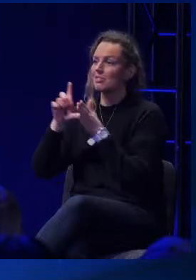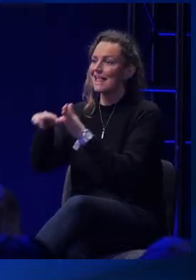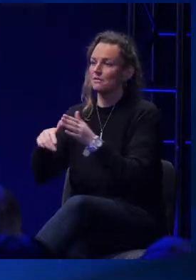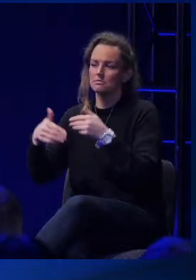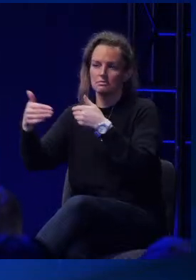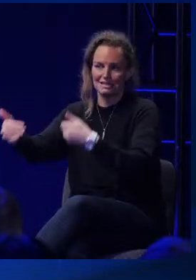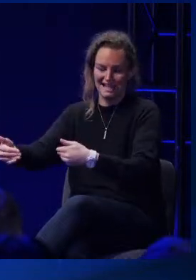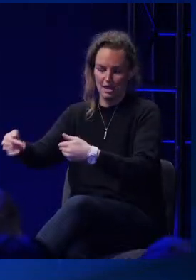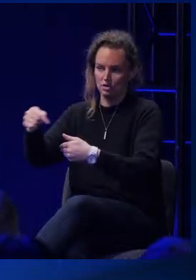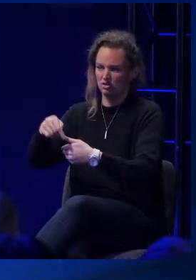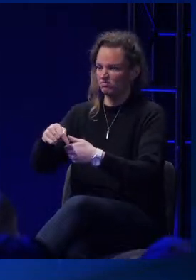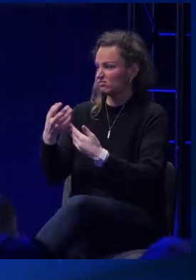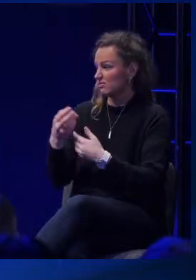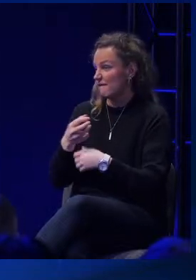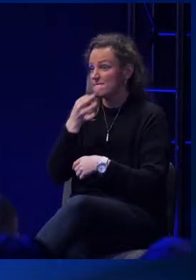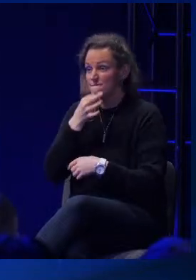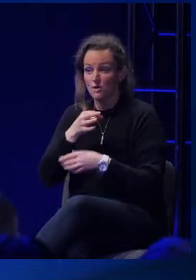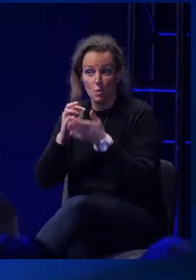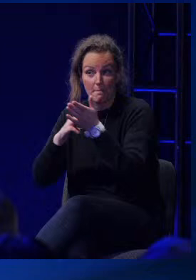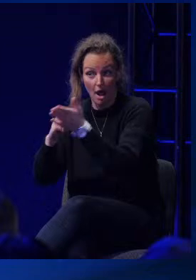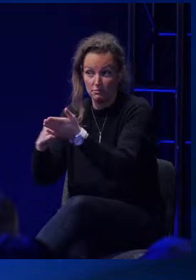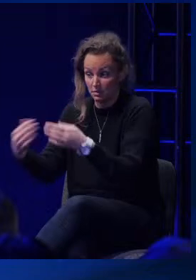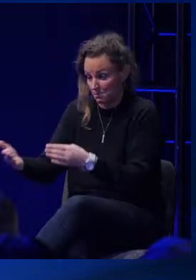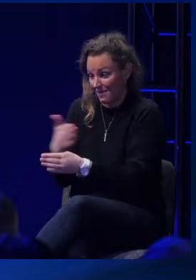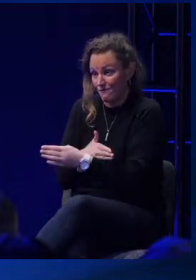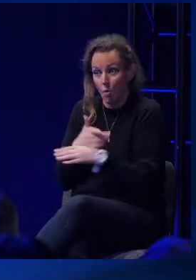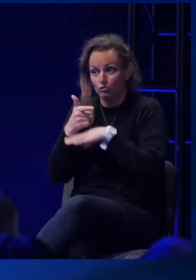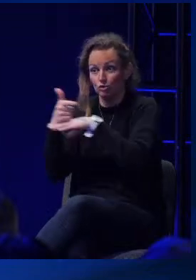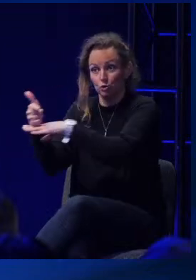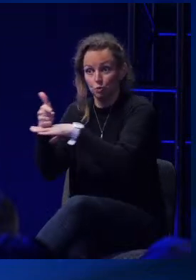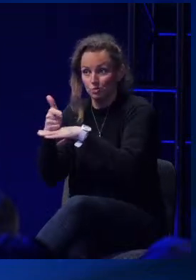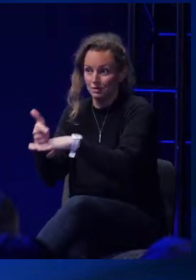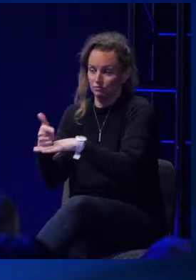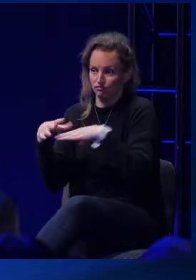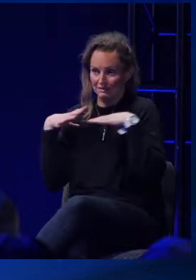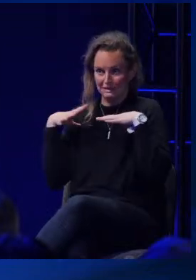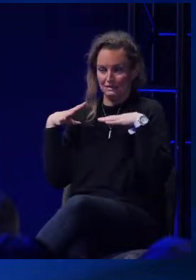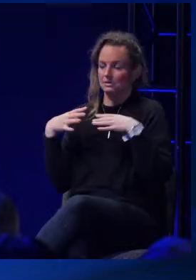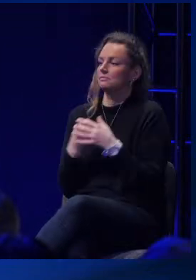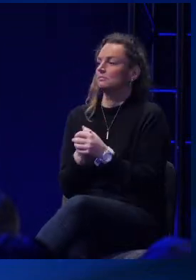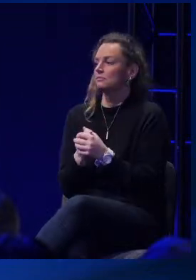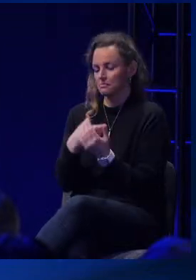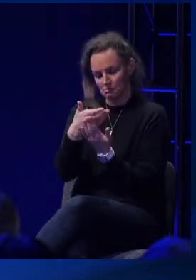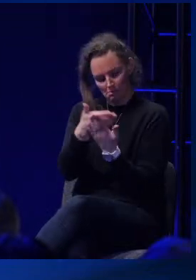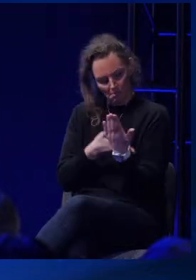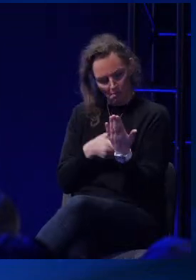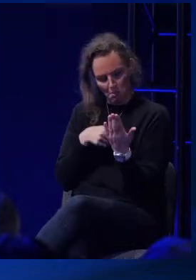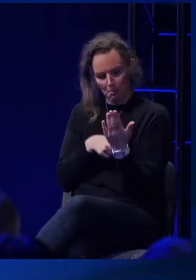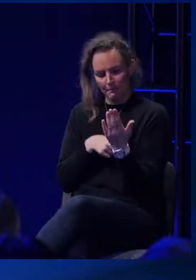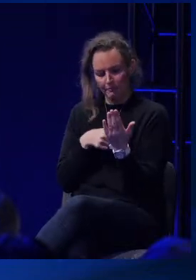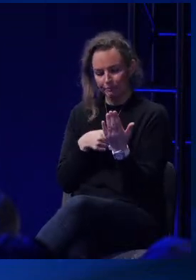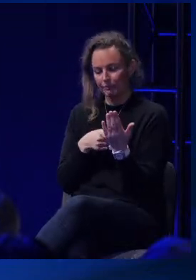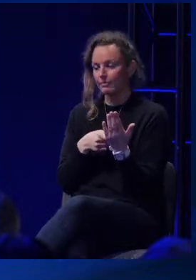just several months before the shoot, the principal shooting. And I was